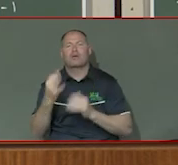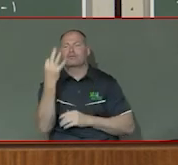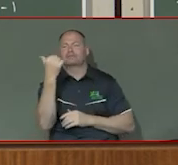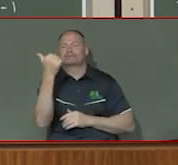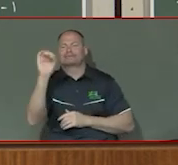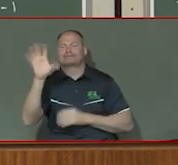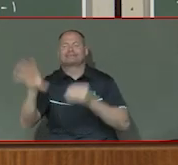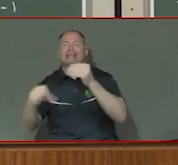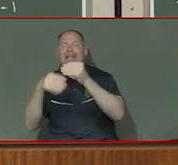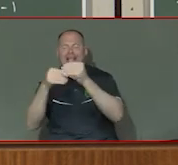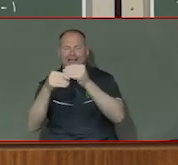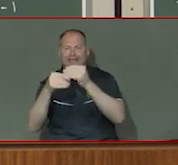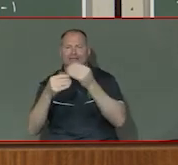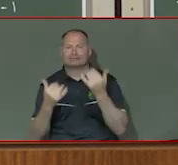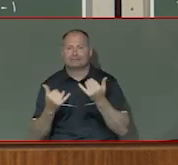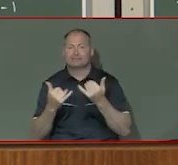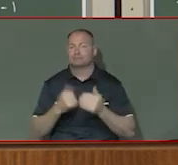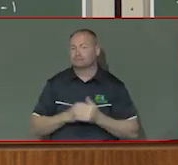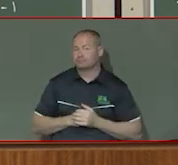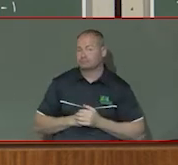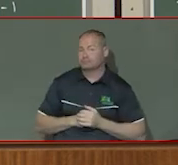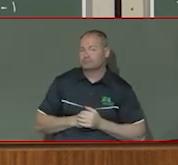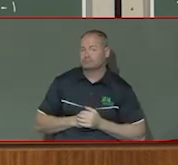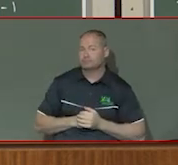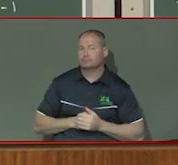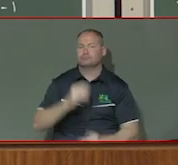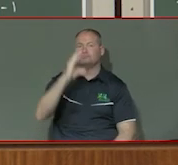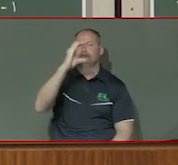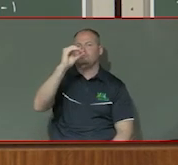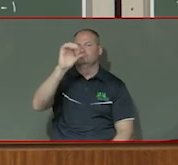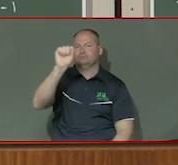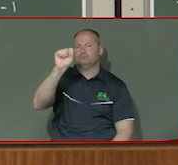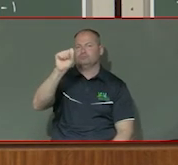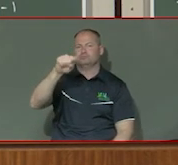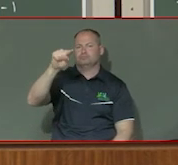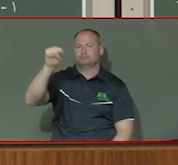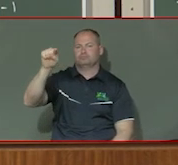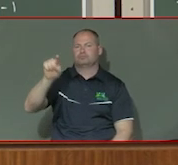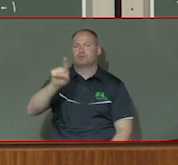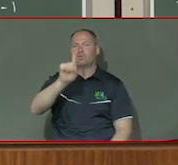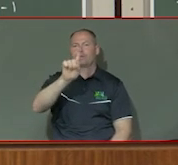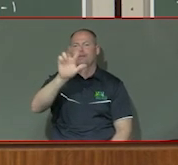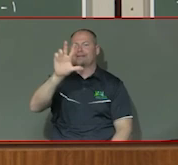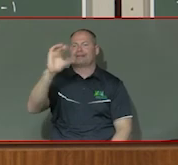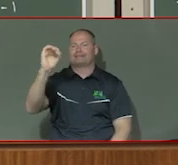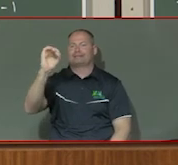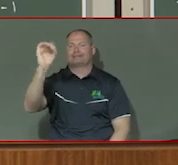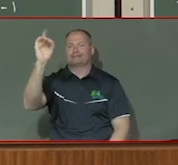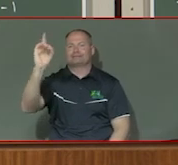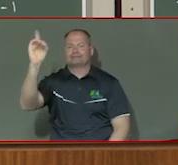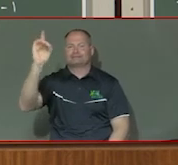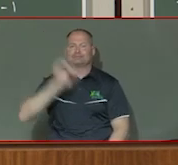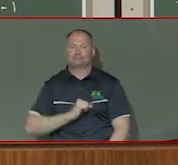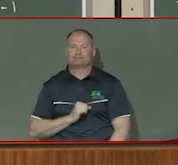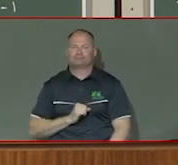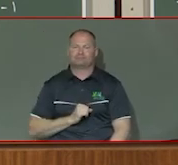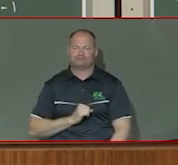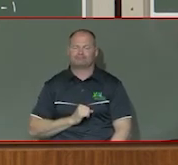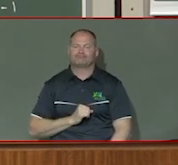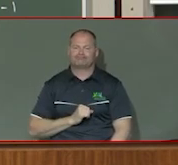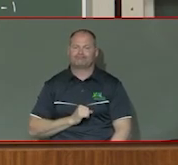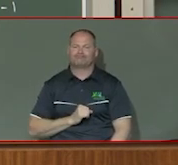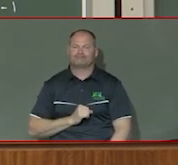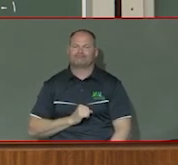So if I add 360 to that, it becomes the cos of theta plus 180 degrees. Are you with me? Right.